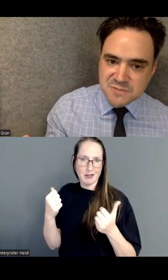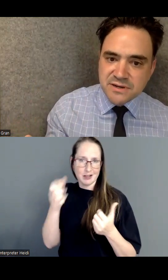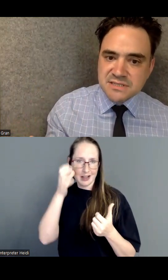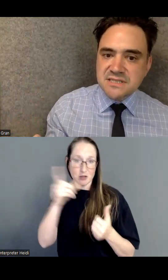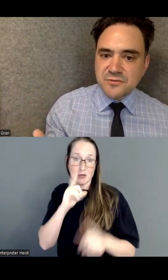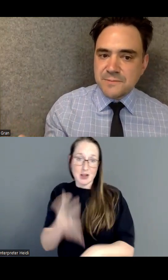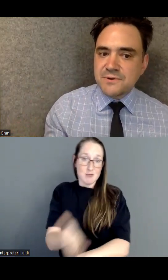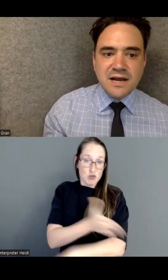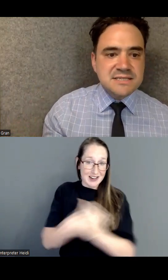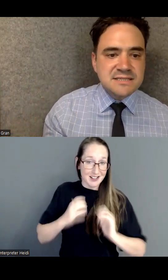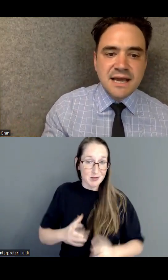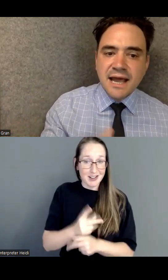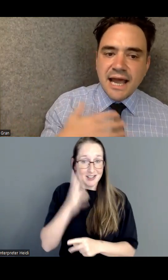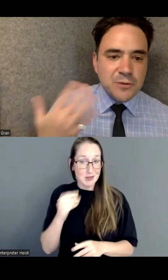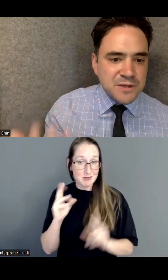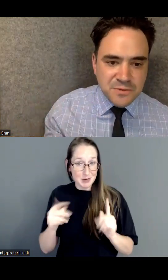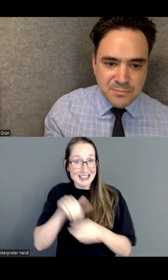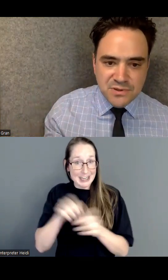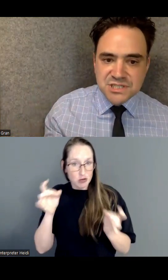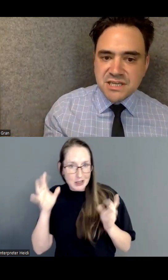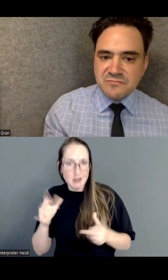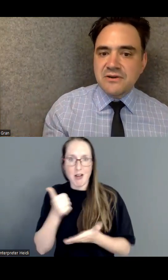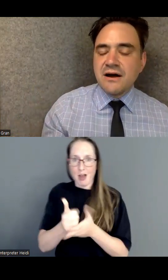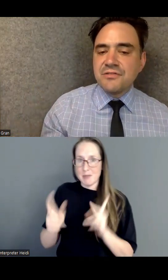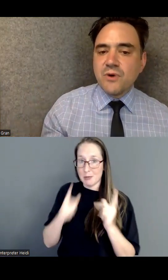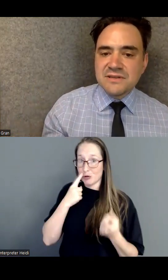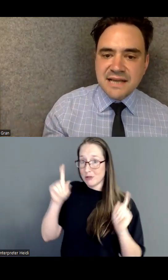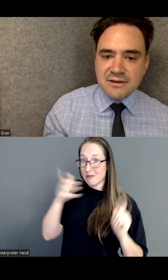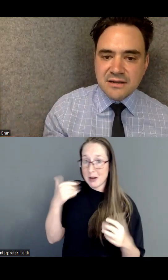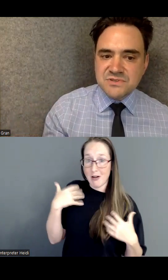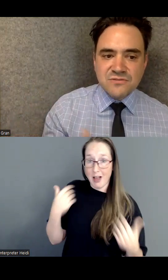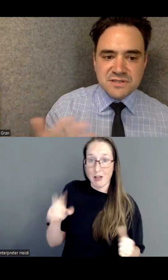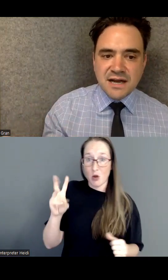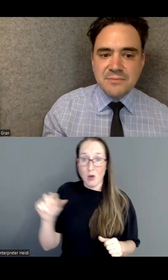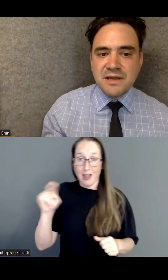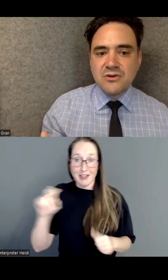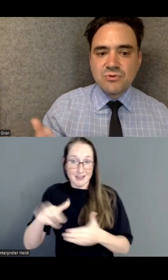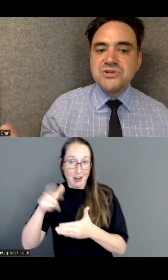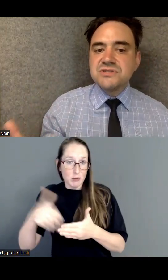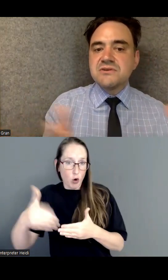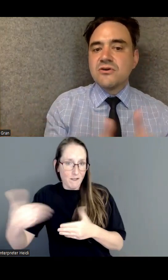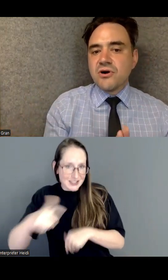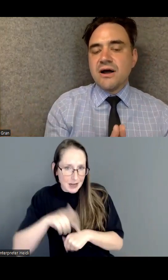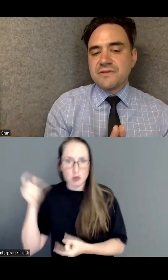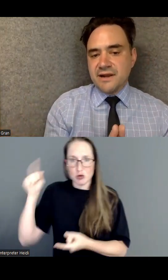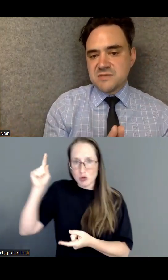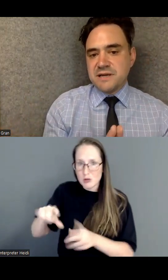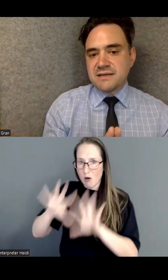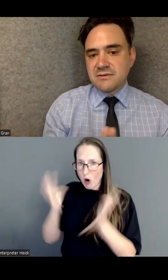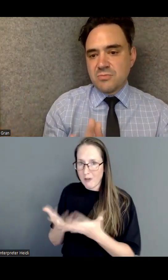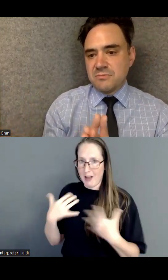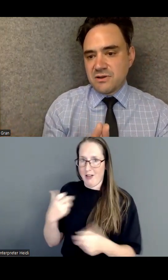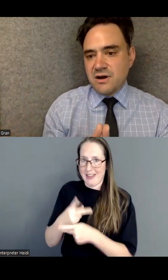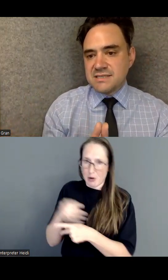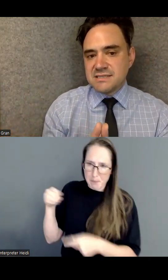care experiences for people in crisis, helping people achieve better health and wellness outcomes over time, reducing overall healthcare